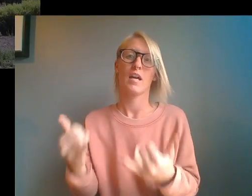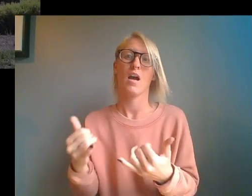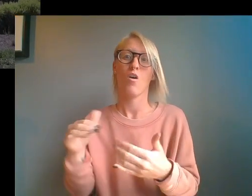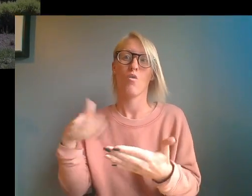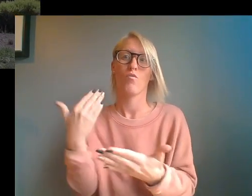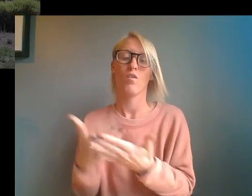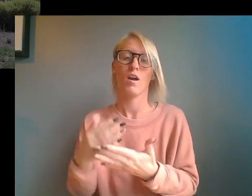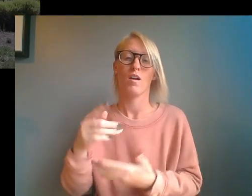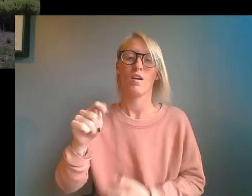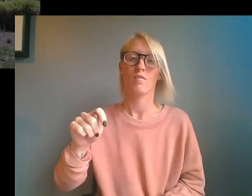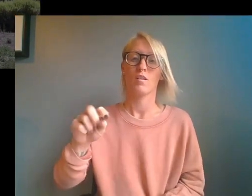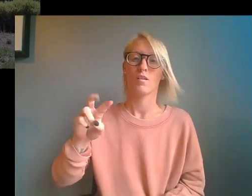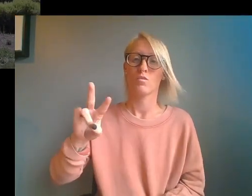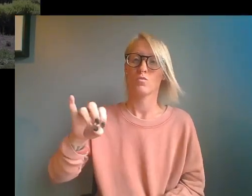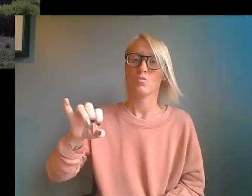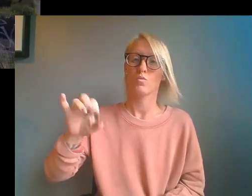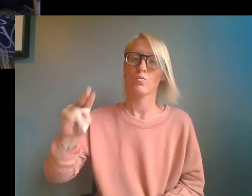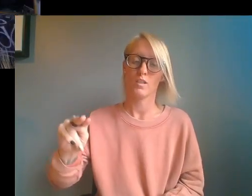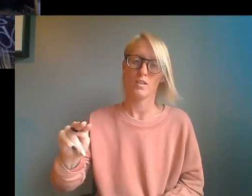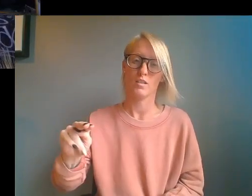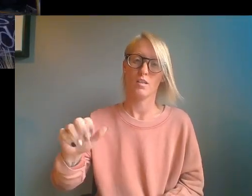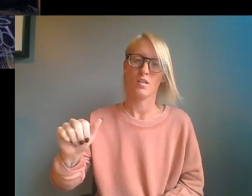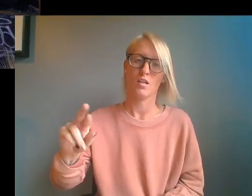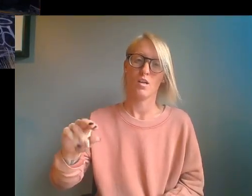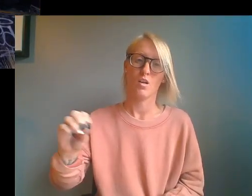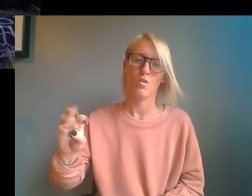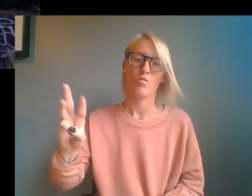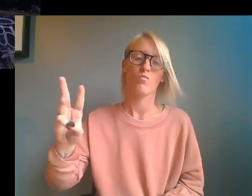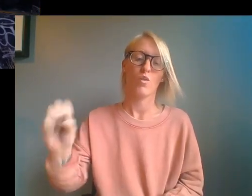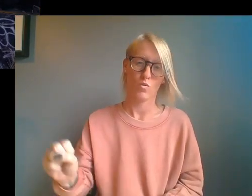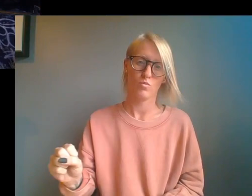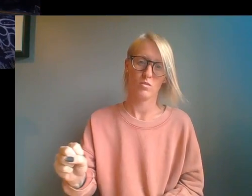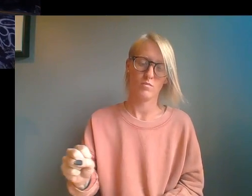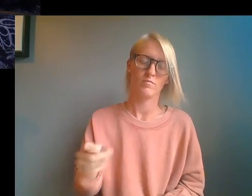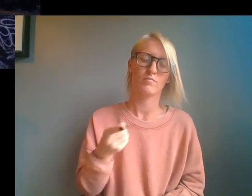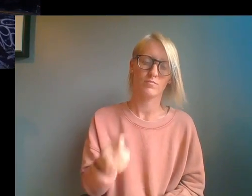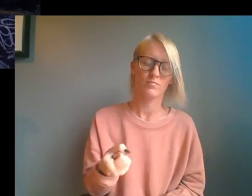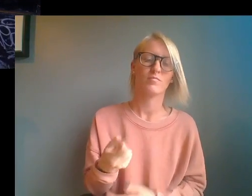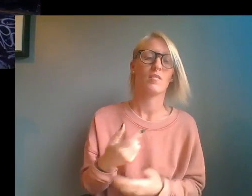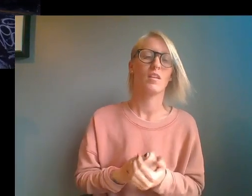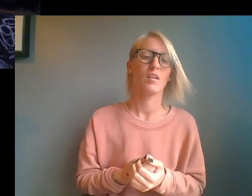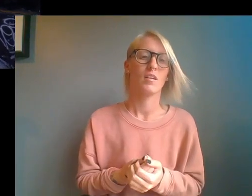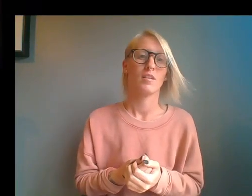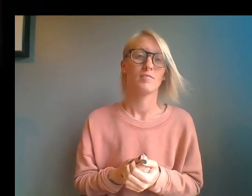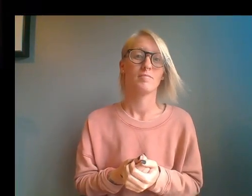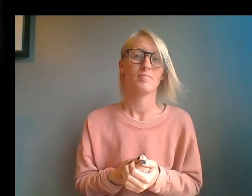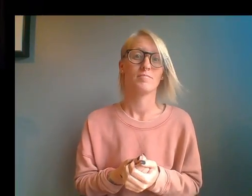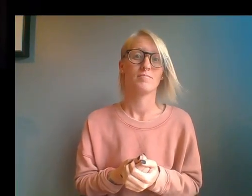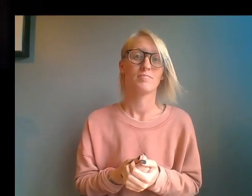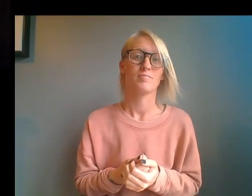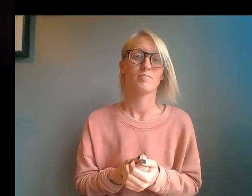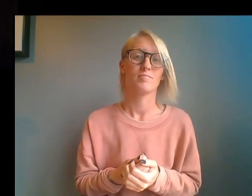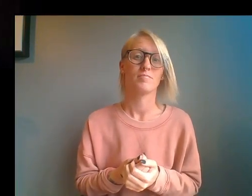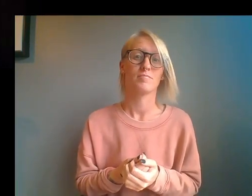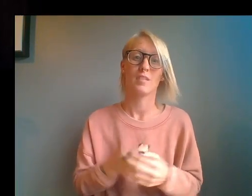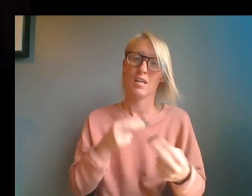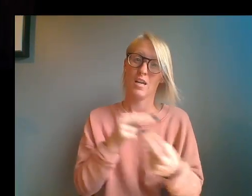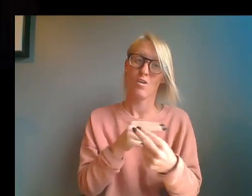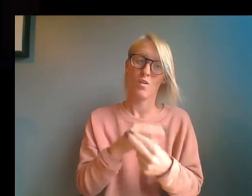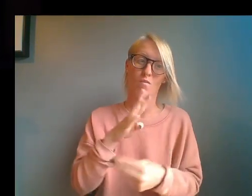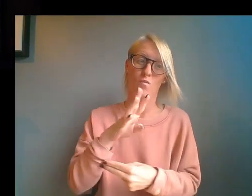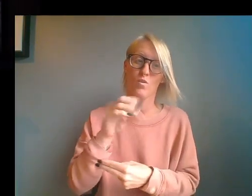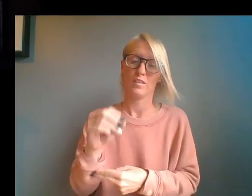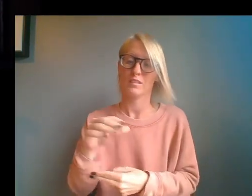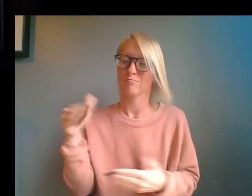for people on Route 66 as the two arrows beckoned them into the trading post that sat nearby. Unfortunately, when Highway 40 came,